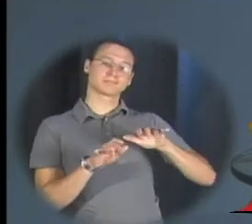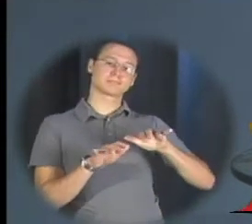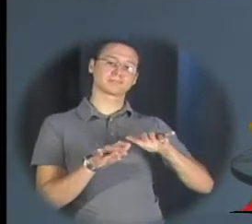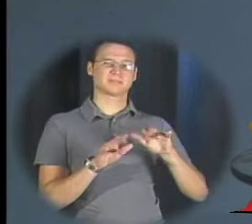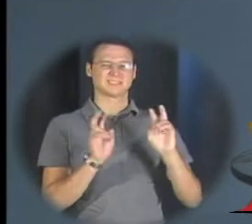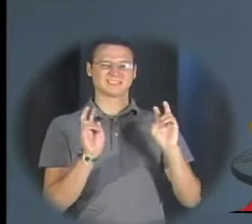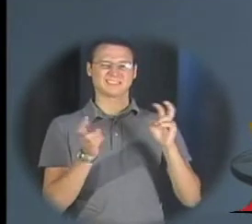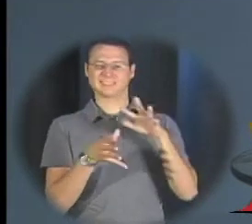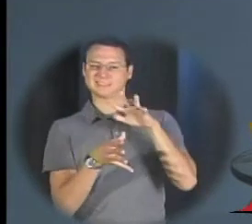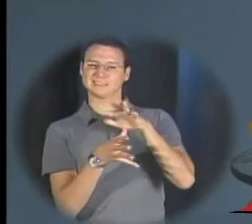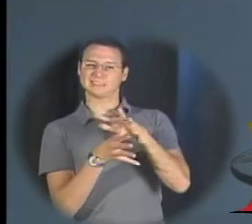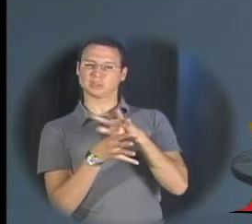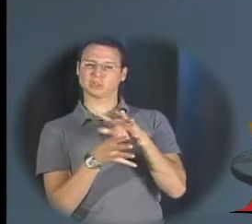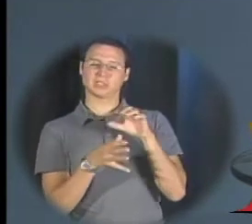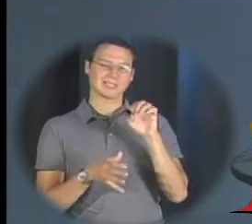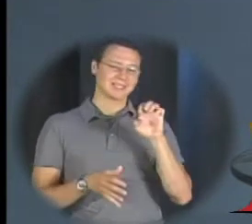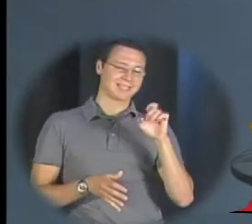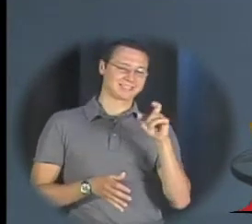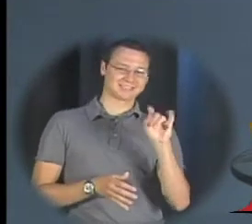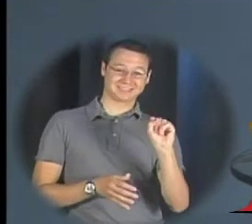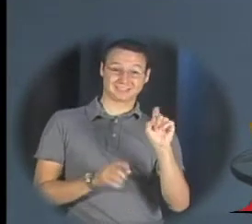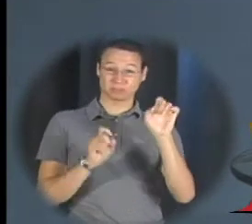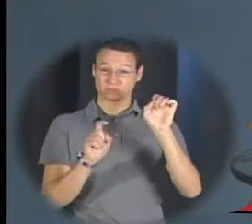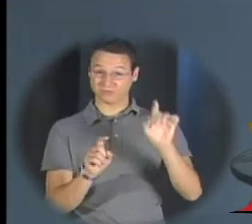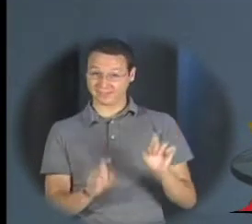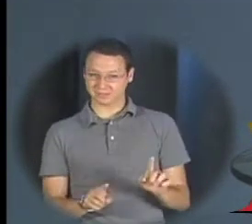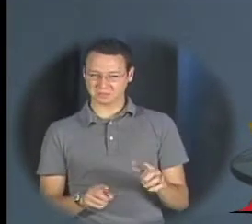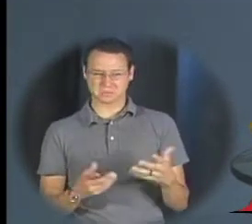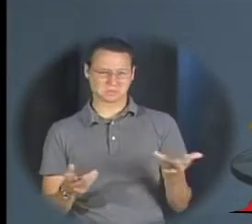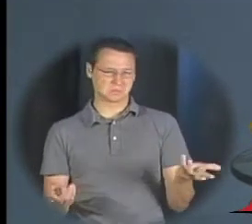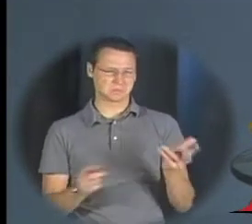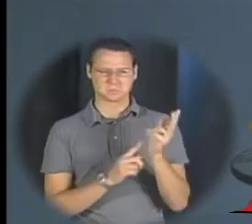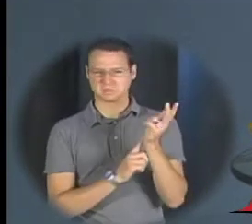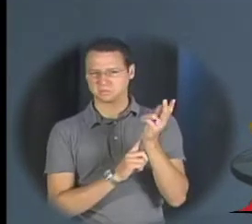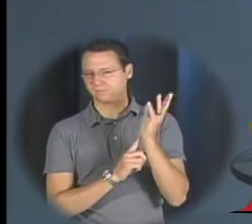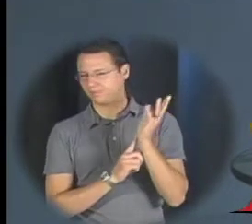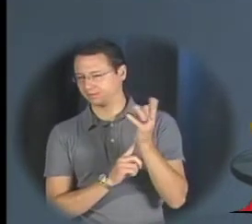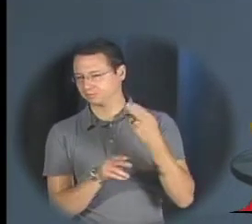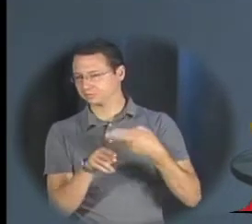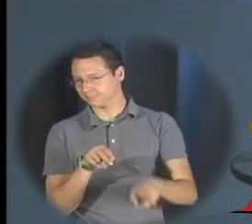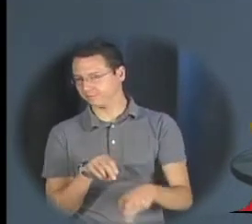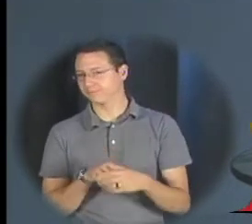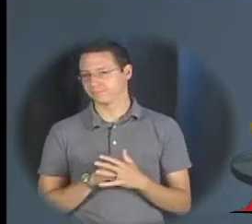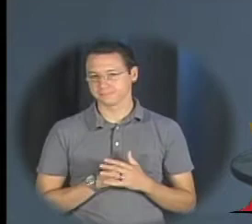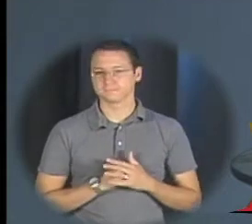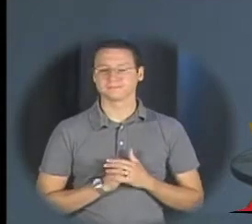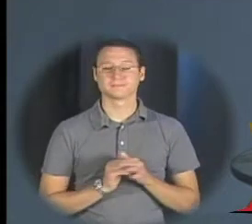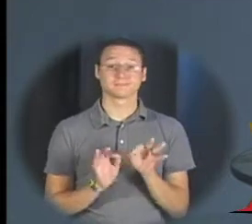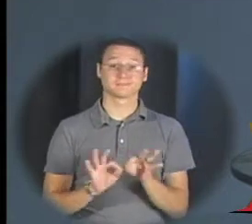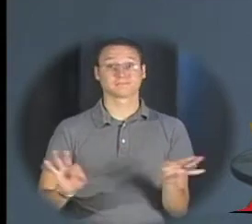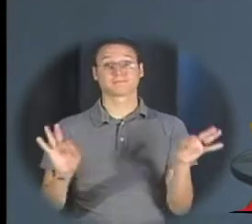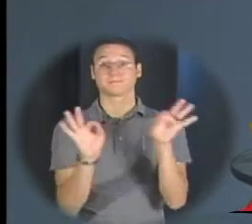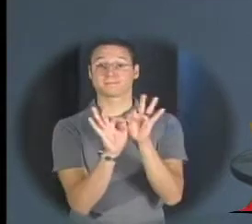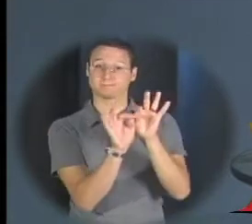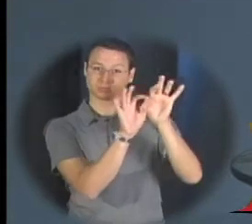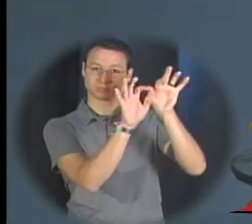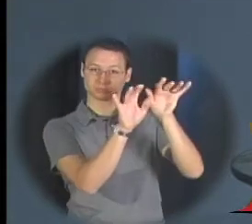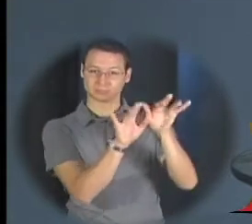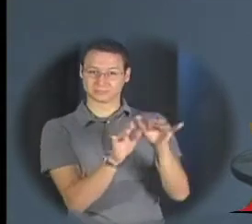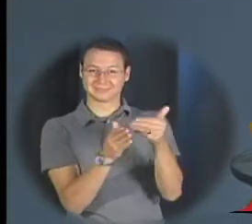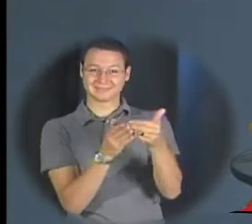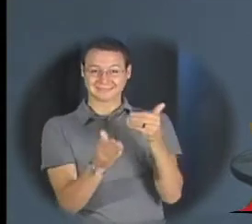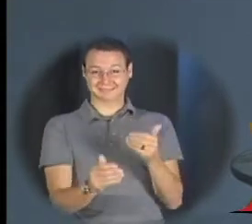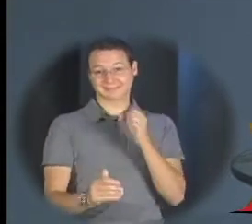exit survey in the search box. The survey only takes 3 to 5 minutes to fill out. You need to do this before prom on